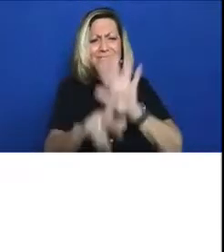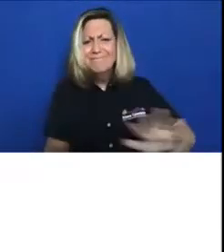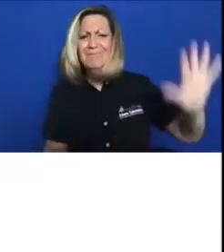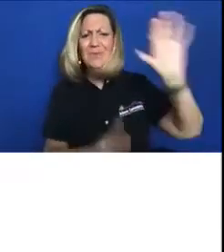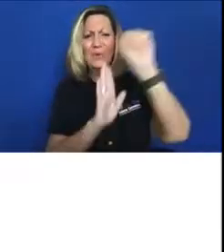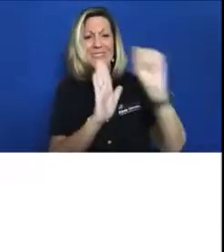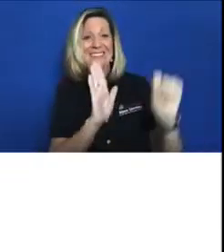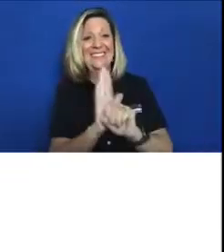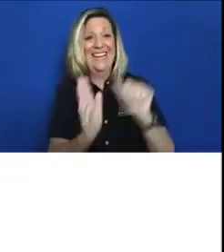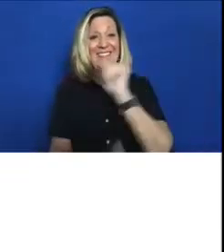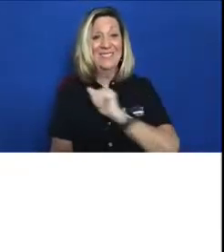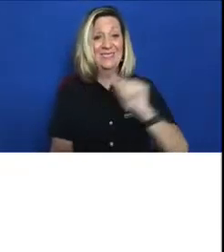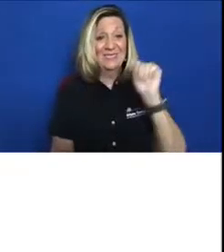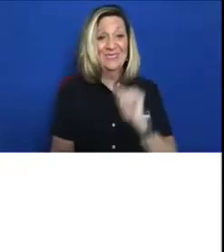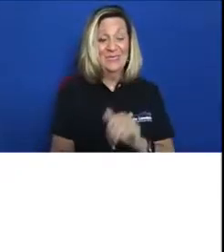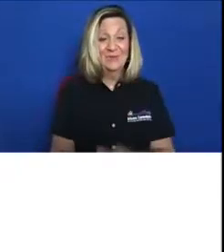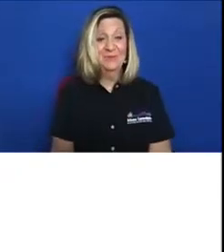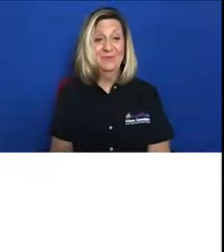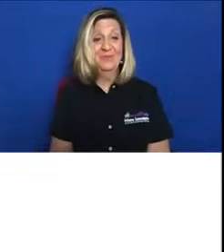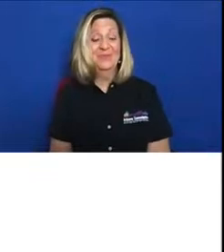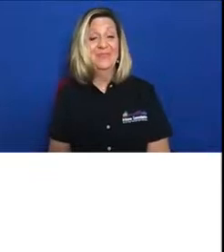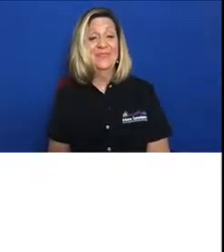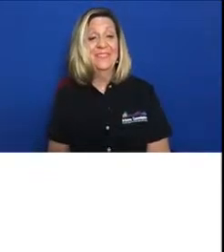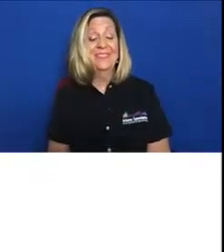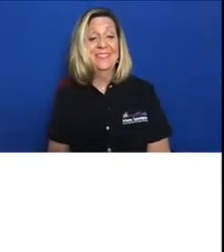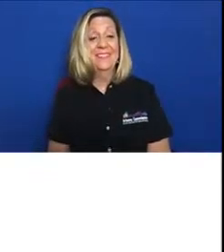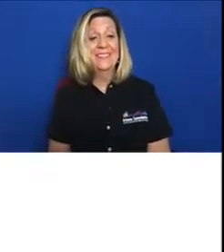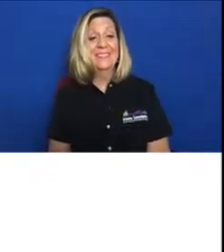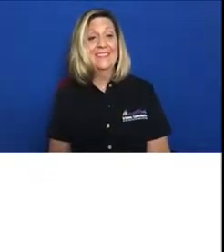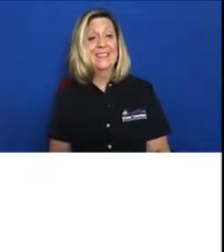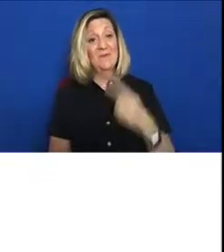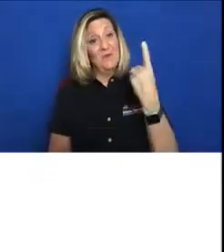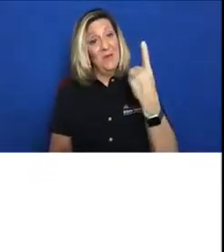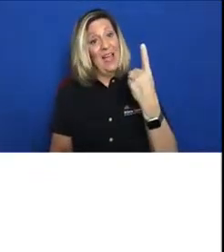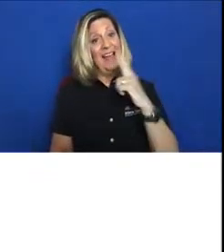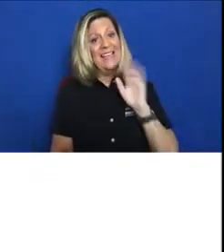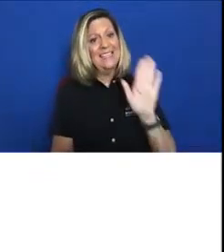This logo is going to show up in a lot of different places throughout the state of Arizona.